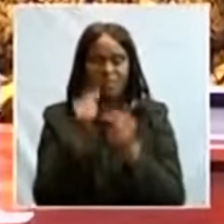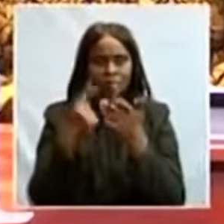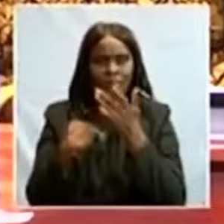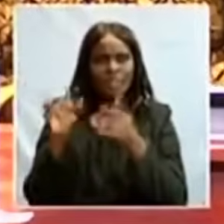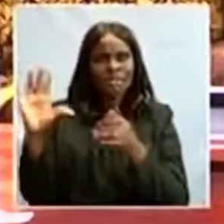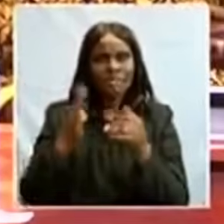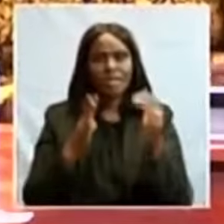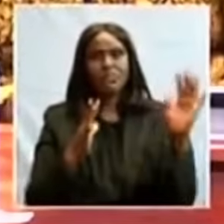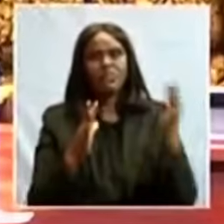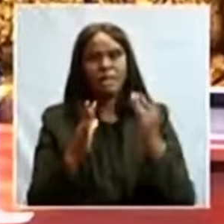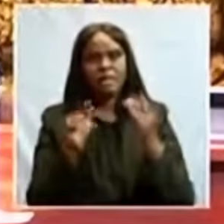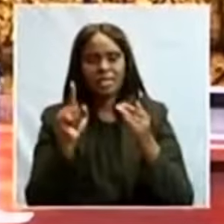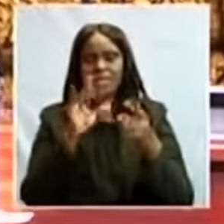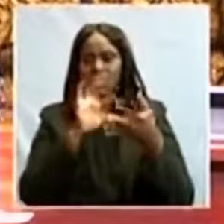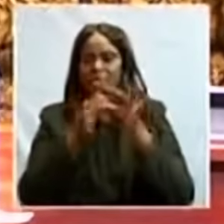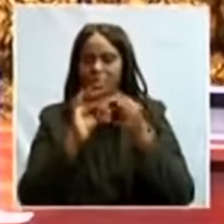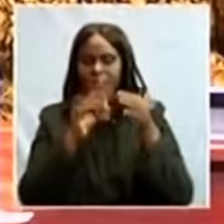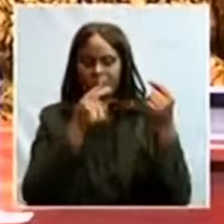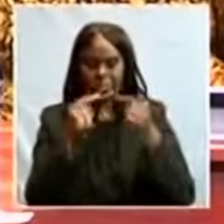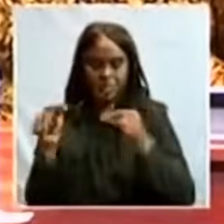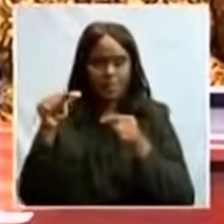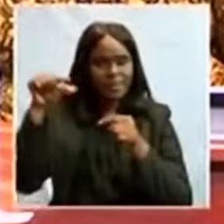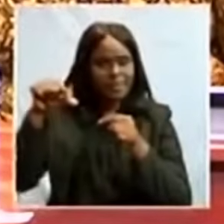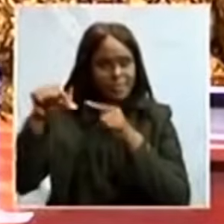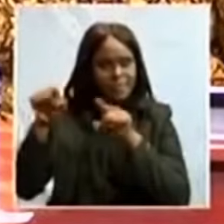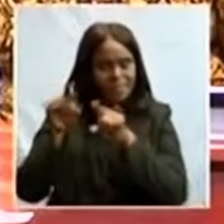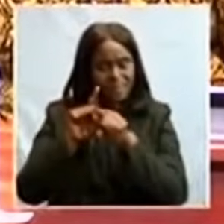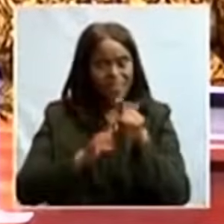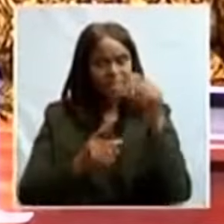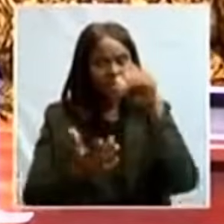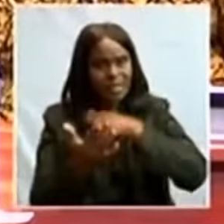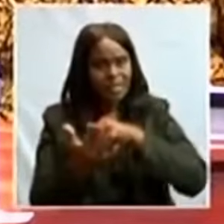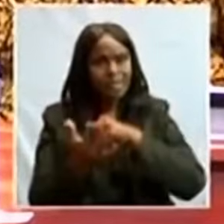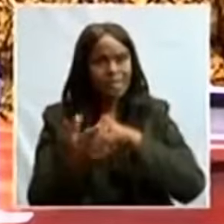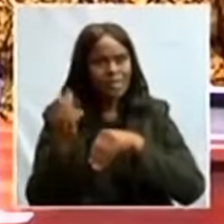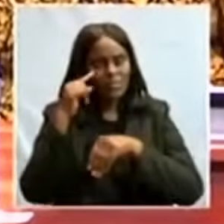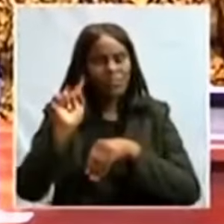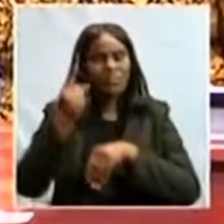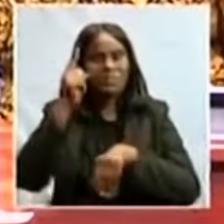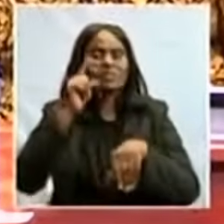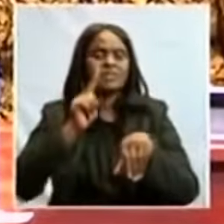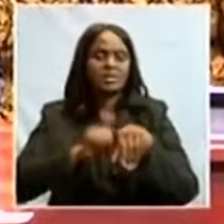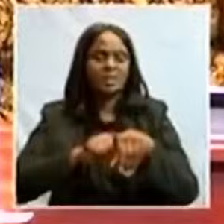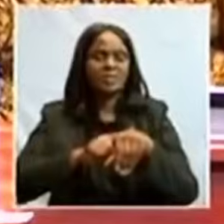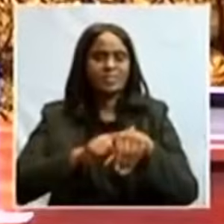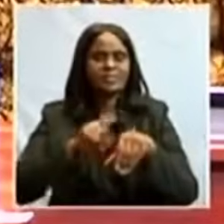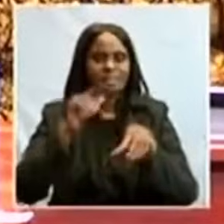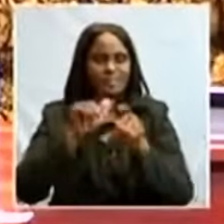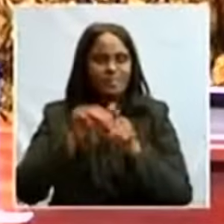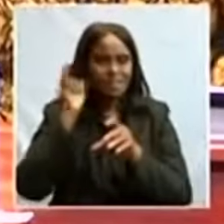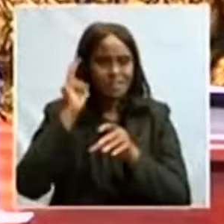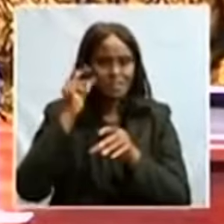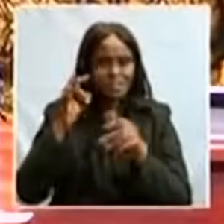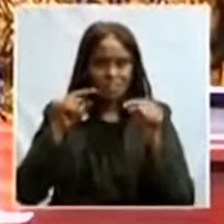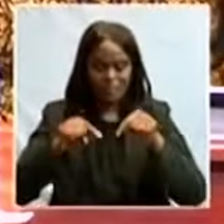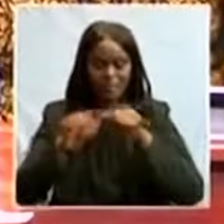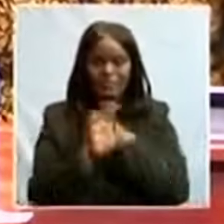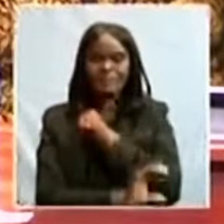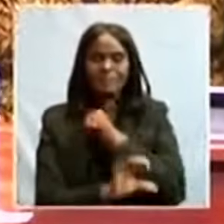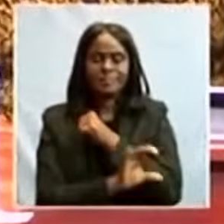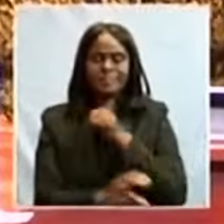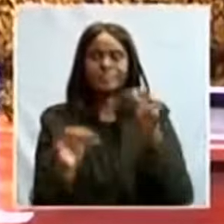back-to-back Olympic Games qualifications, again for the first time in the history of this country.